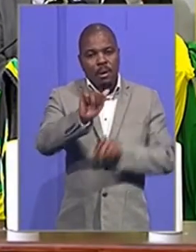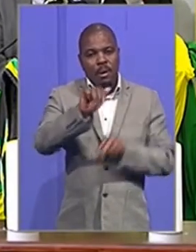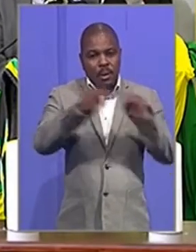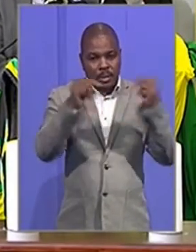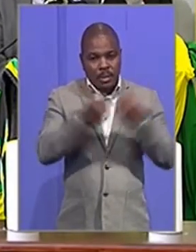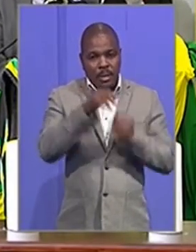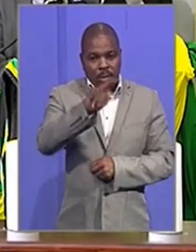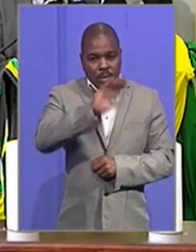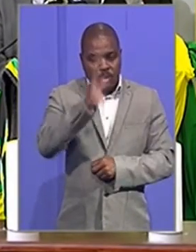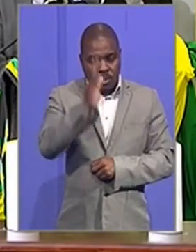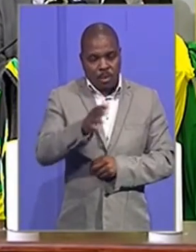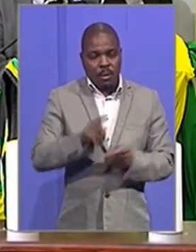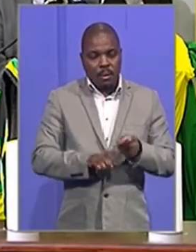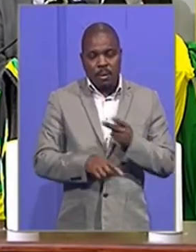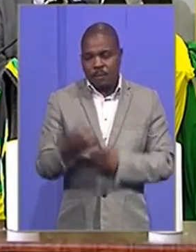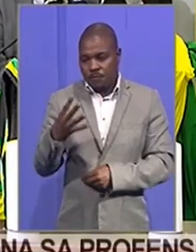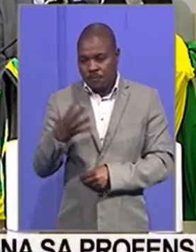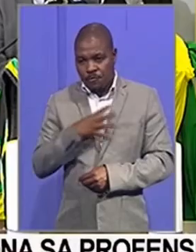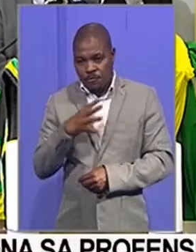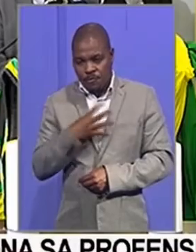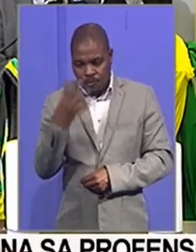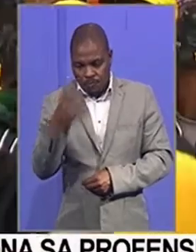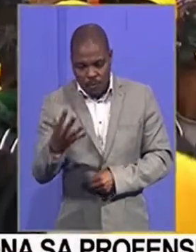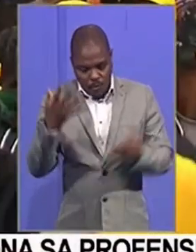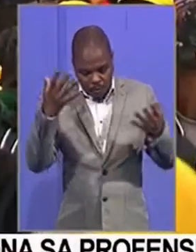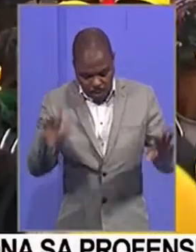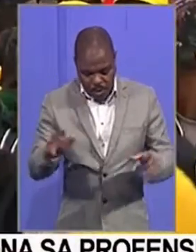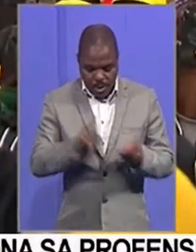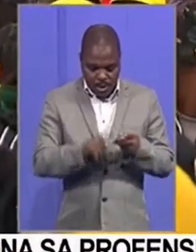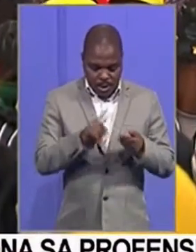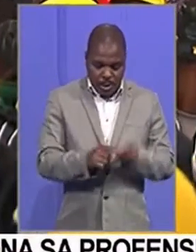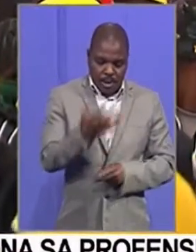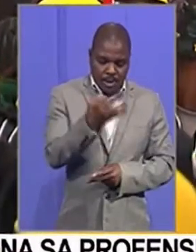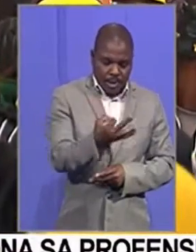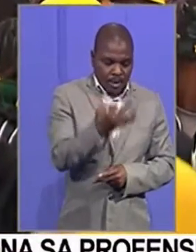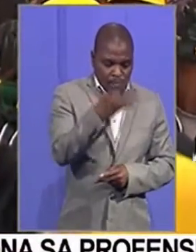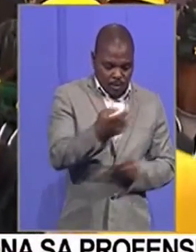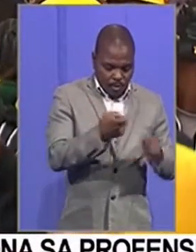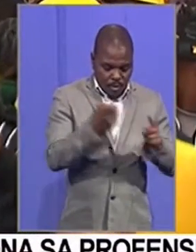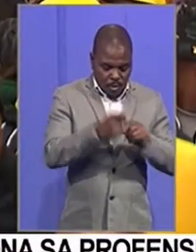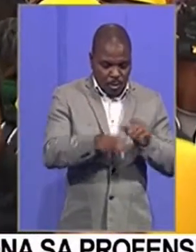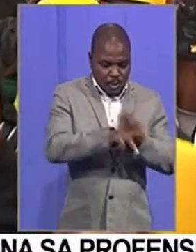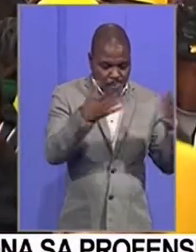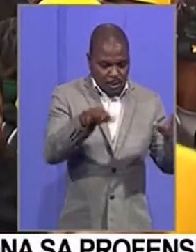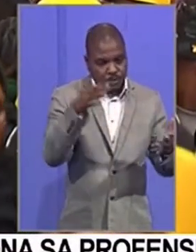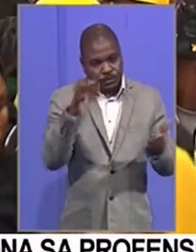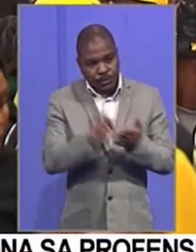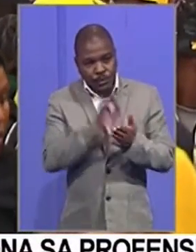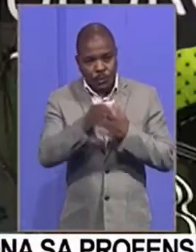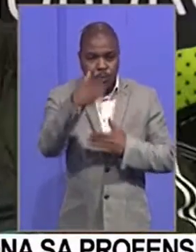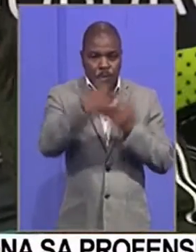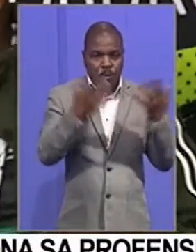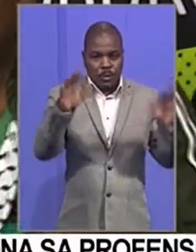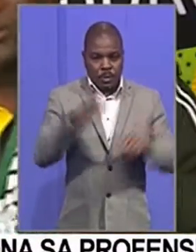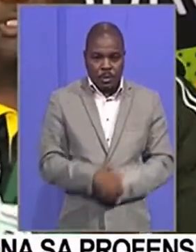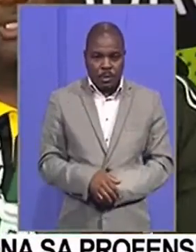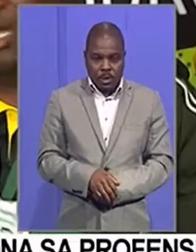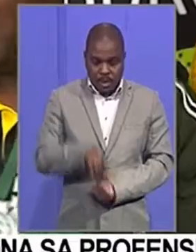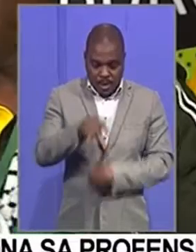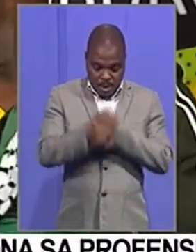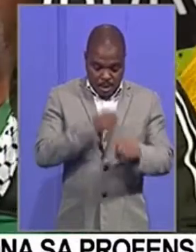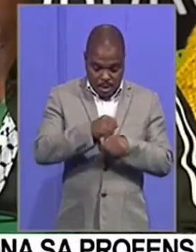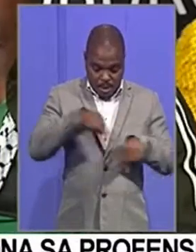fela diboka tse nne tsa diprofensi le tse 35 tsa mabatowa tse seng diphethetswe. Mathwasong a